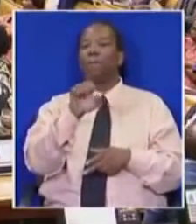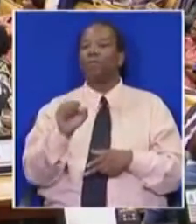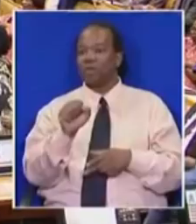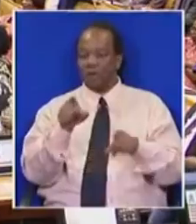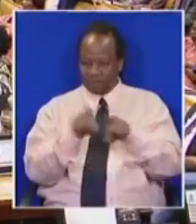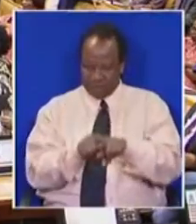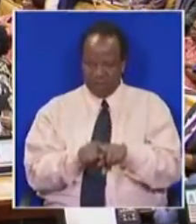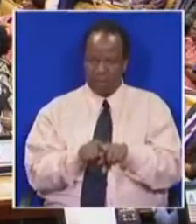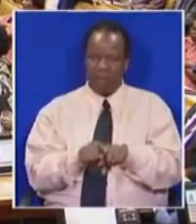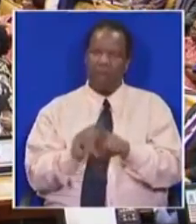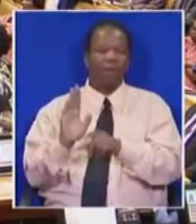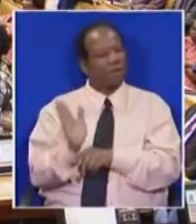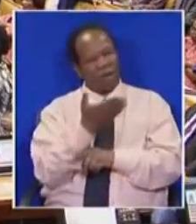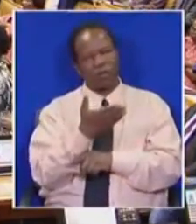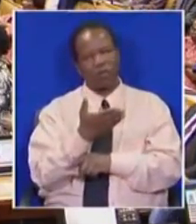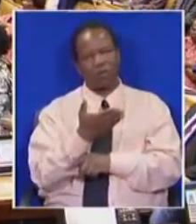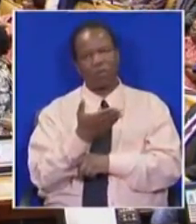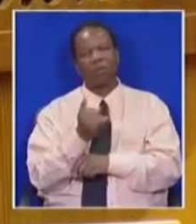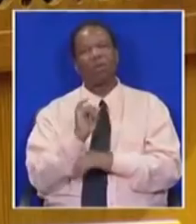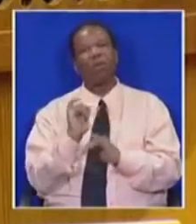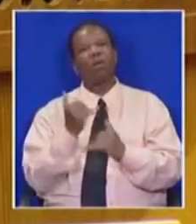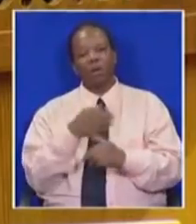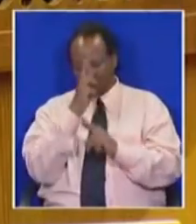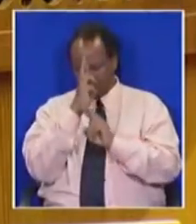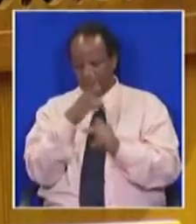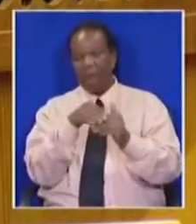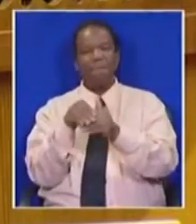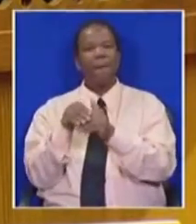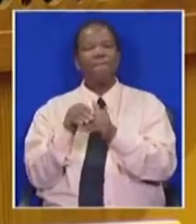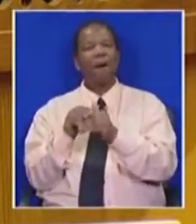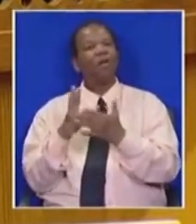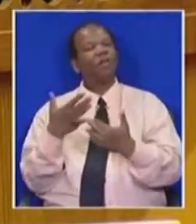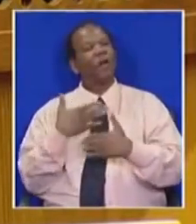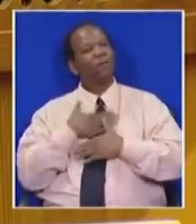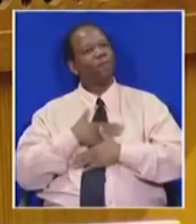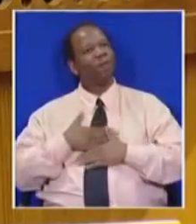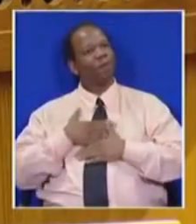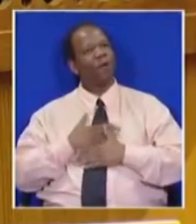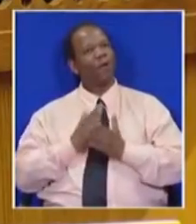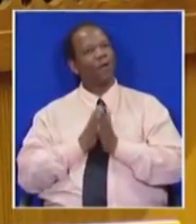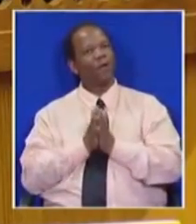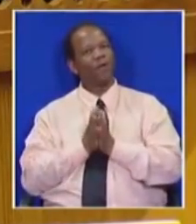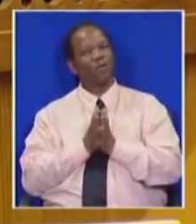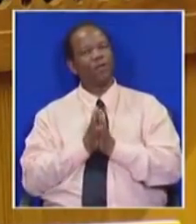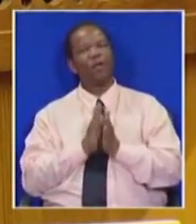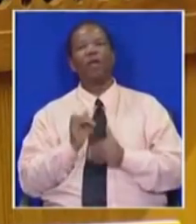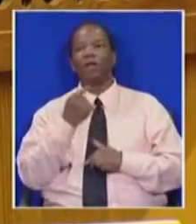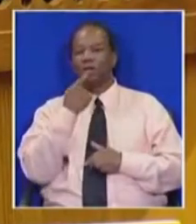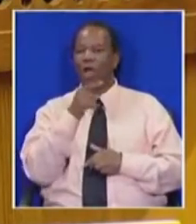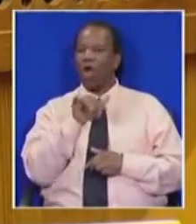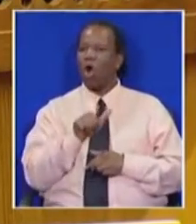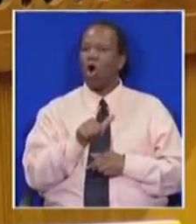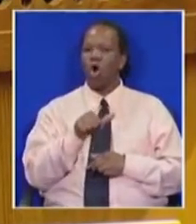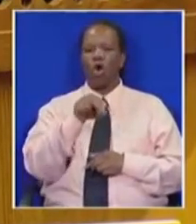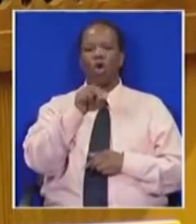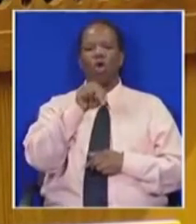Honorable members, it is deeply encouraging to hear that in fact the president cast doubt on the nuclear deal